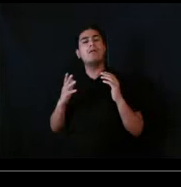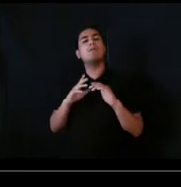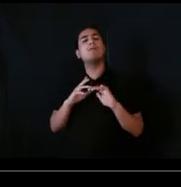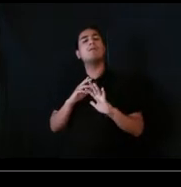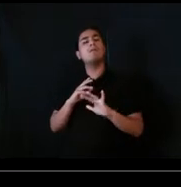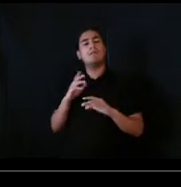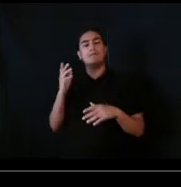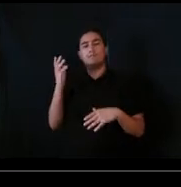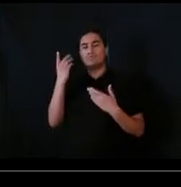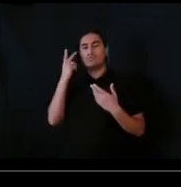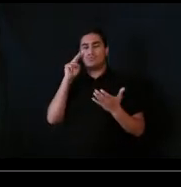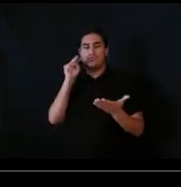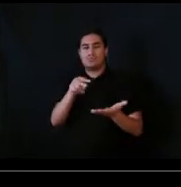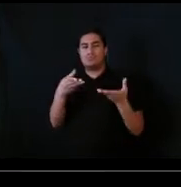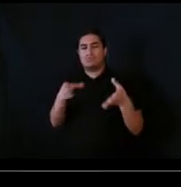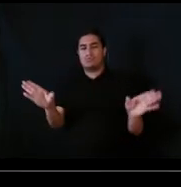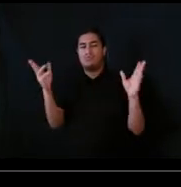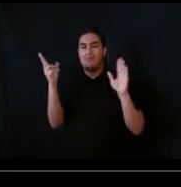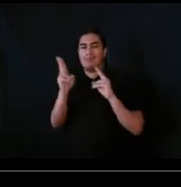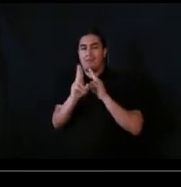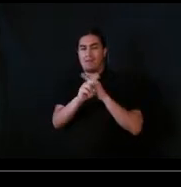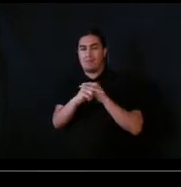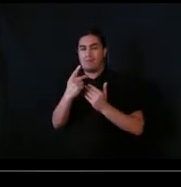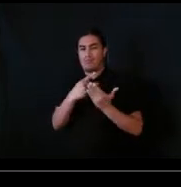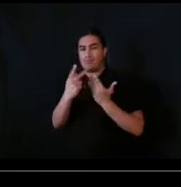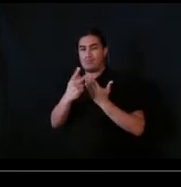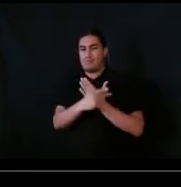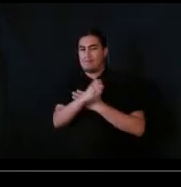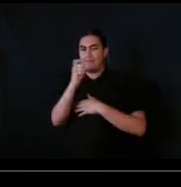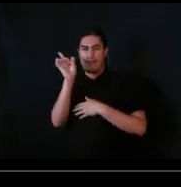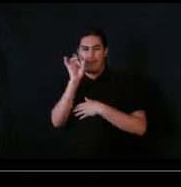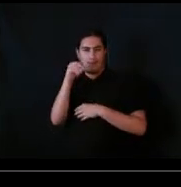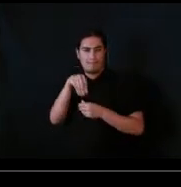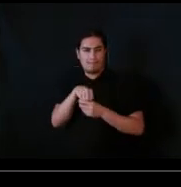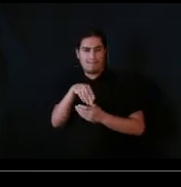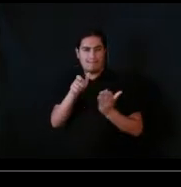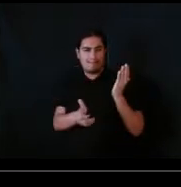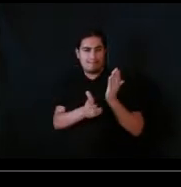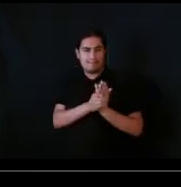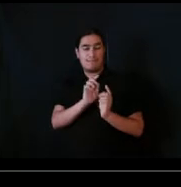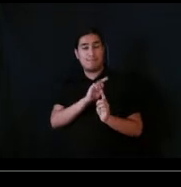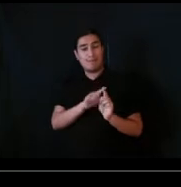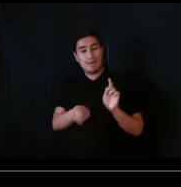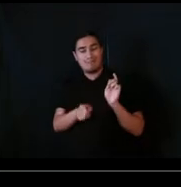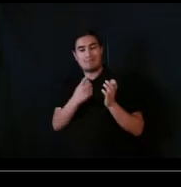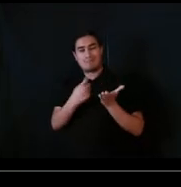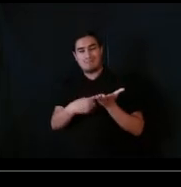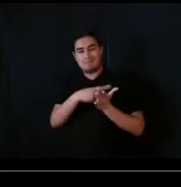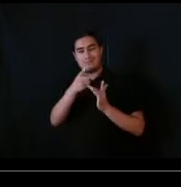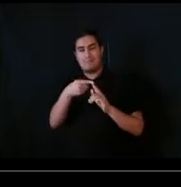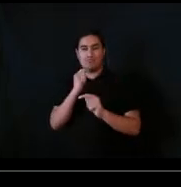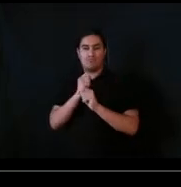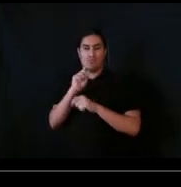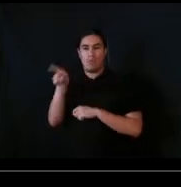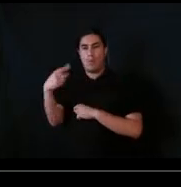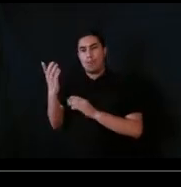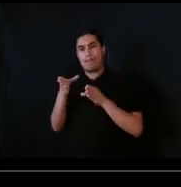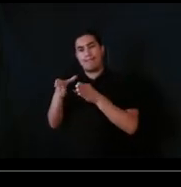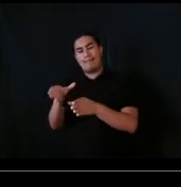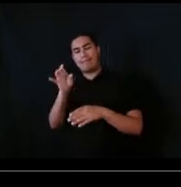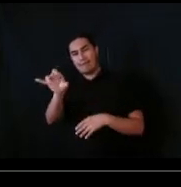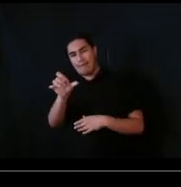just looking at the general highway projects don't seem to be discussed in this addendum uh but it talks a lot about obviously truck only lanes and things like that